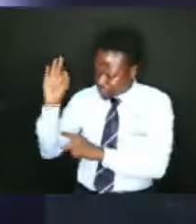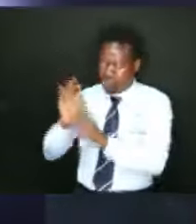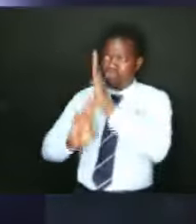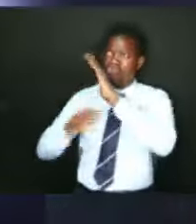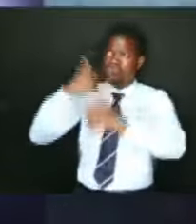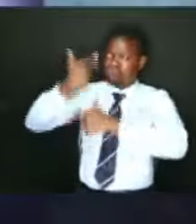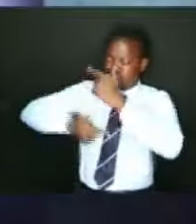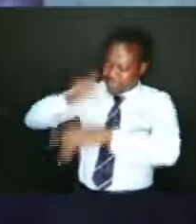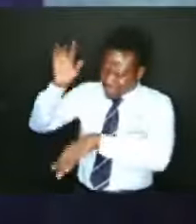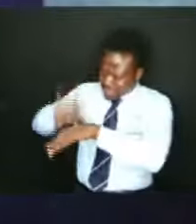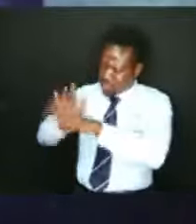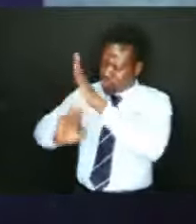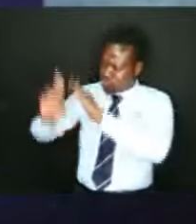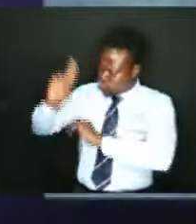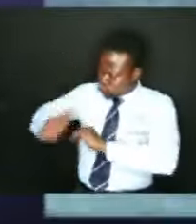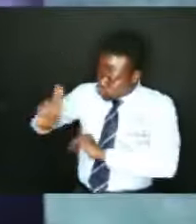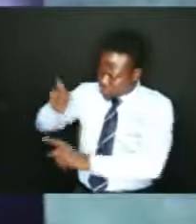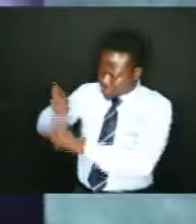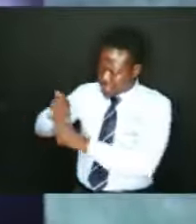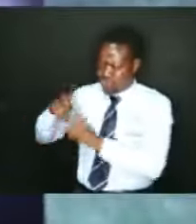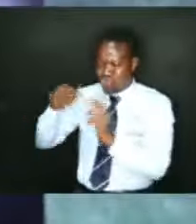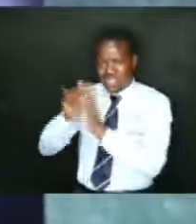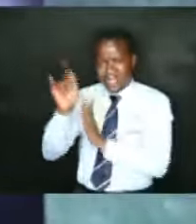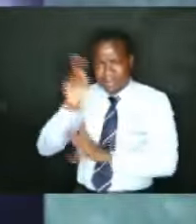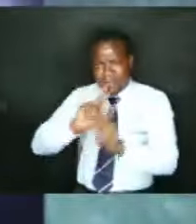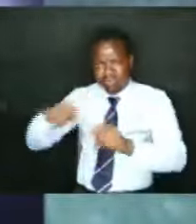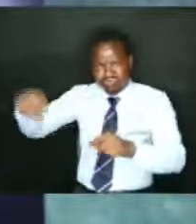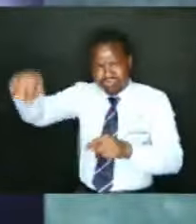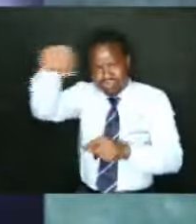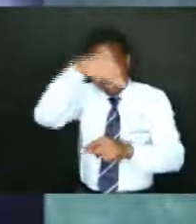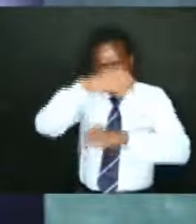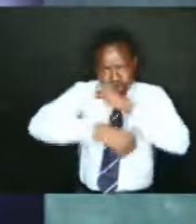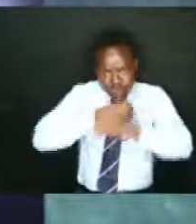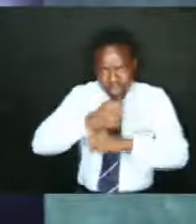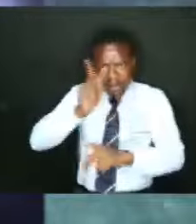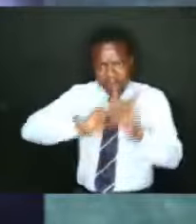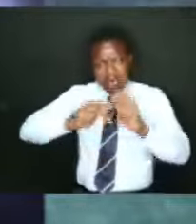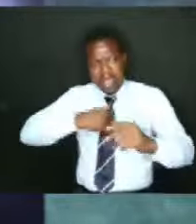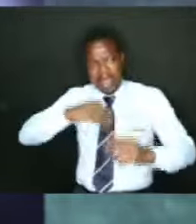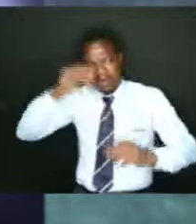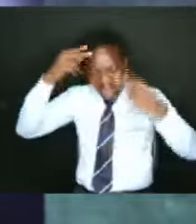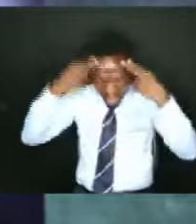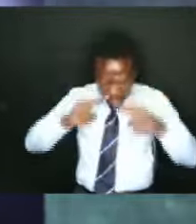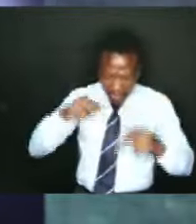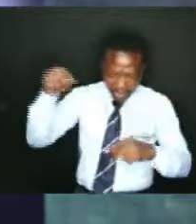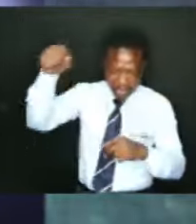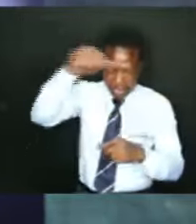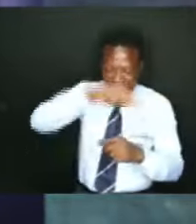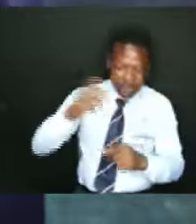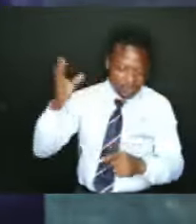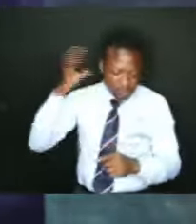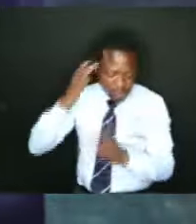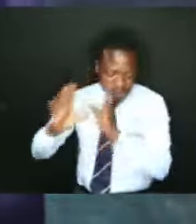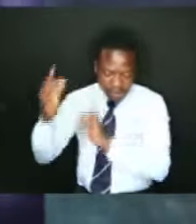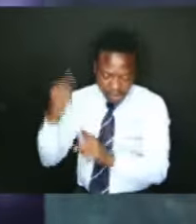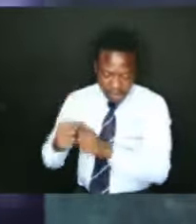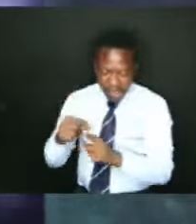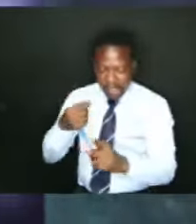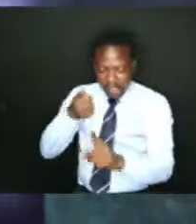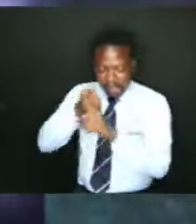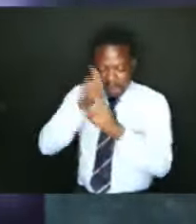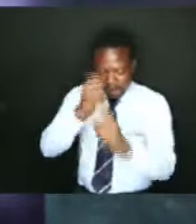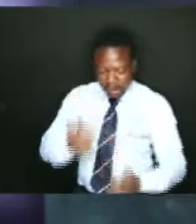let's pray. Fanda badaba lebra de satane me kopaya rabadabanda setele me kopa leva